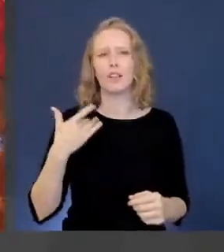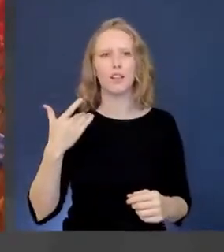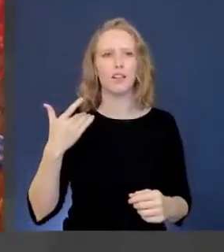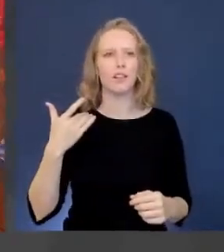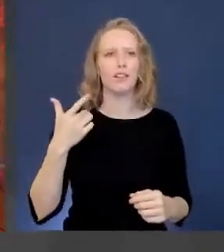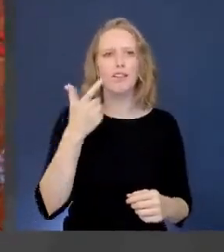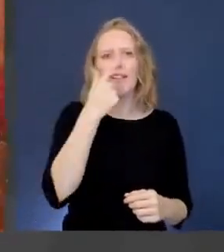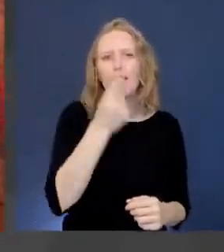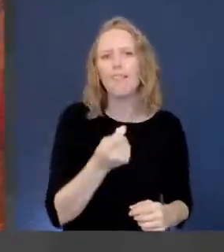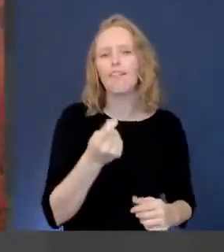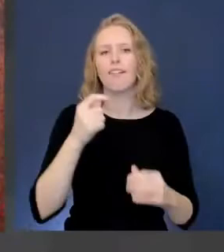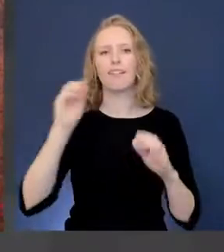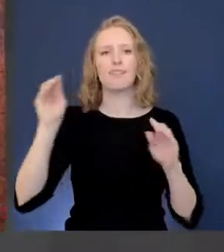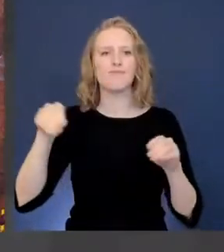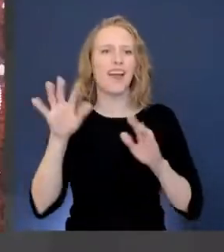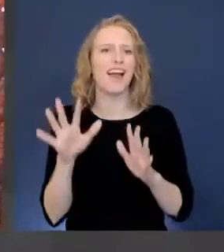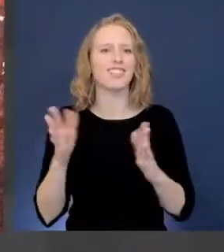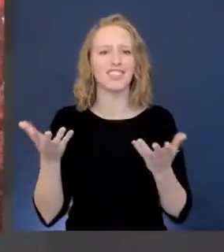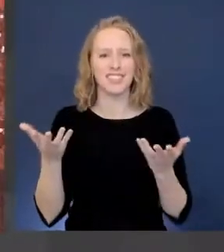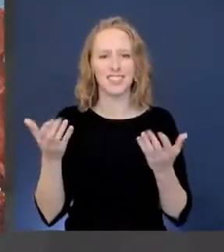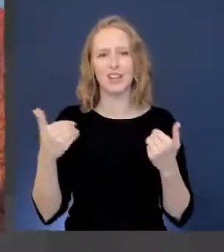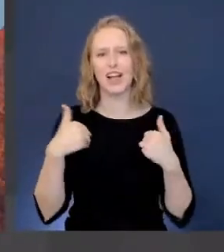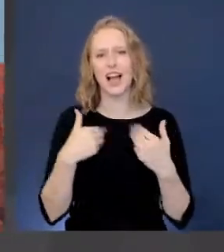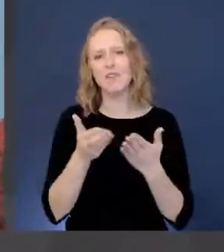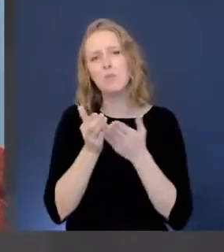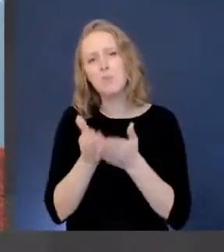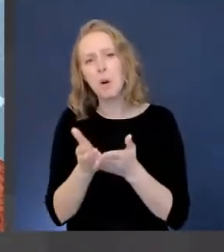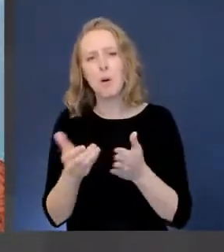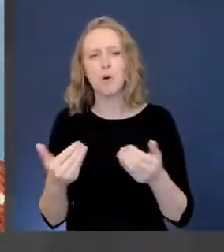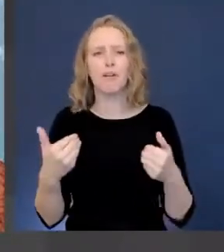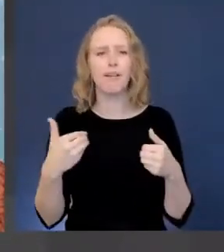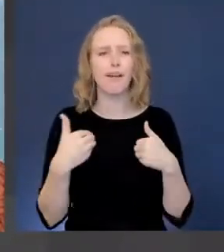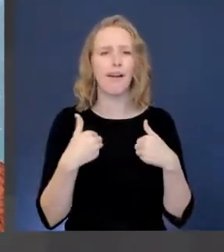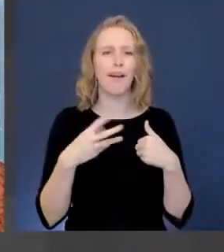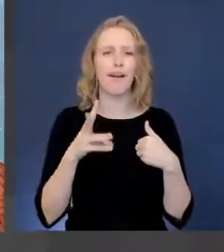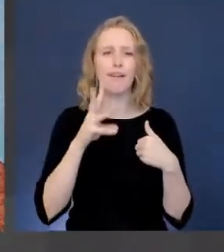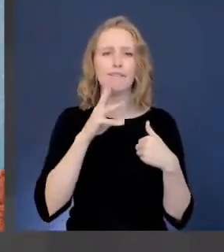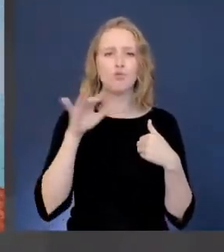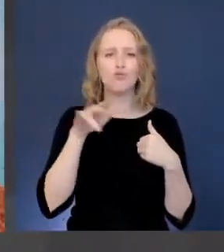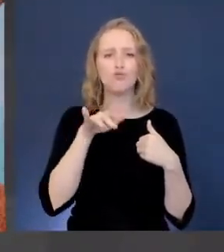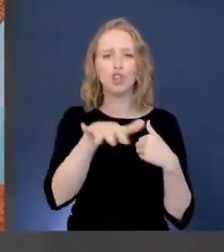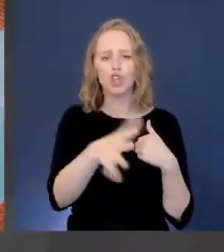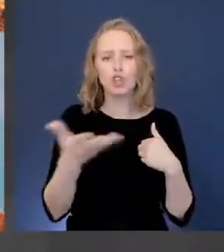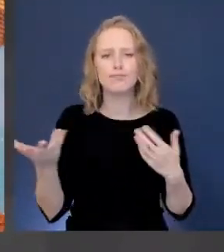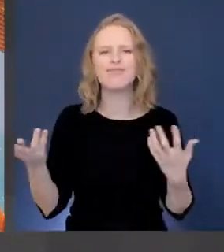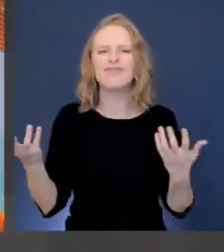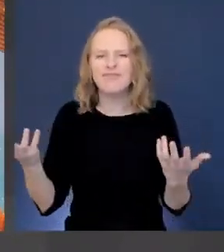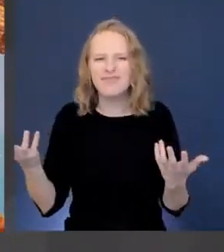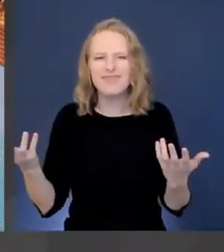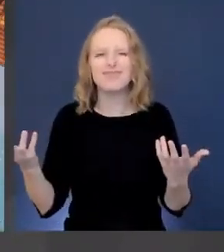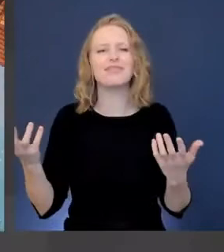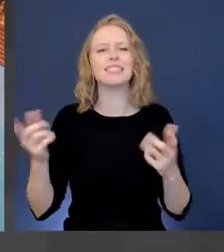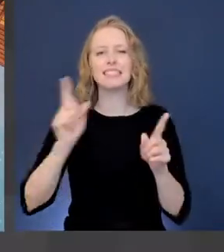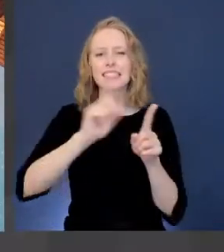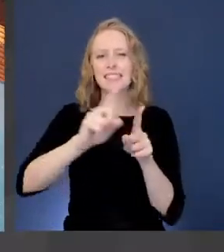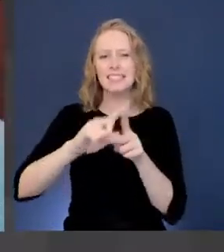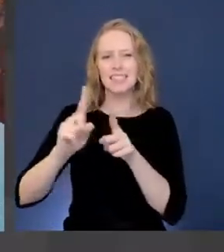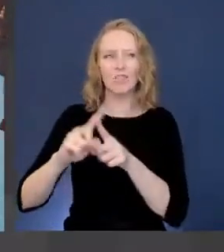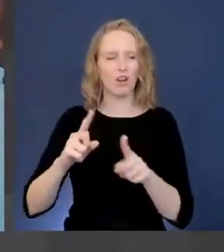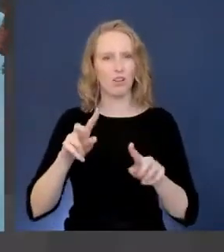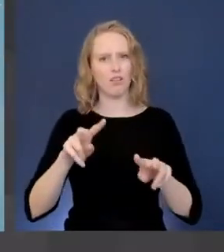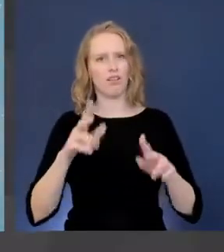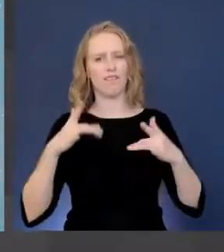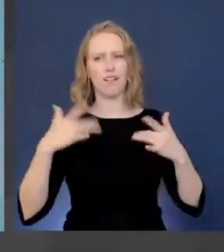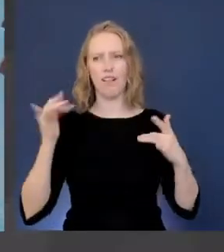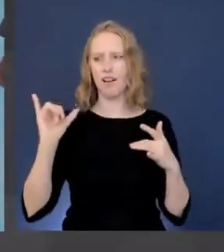have a boat, we have a river, why not? So you'll be able to find a ton of magical spaces and